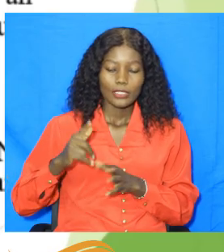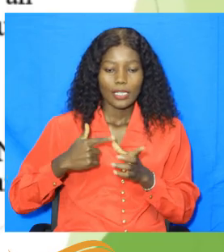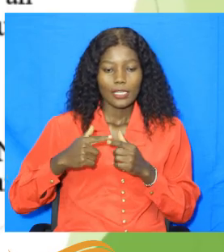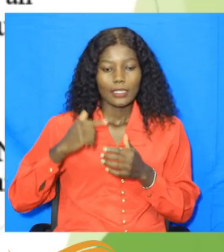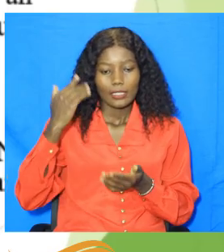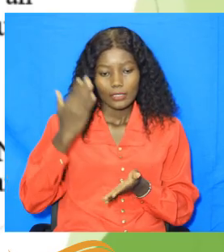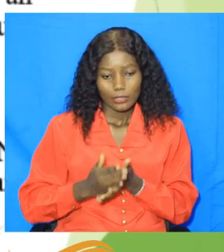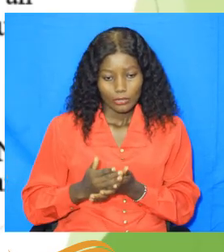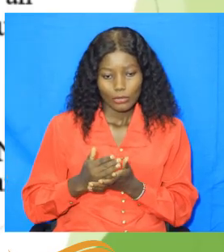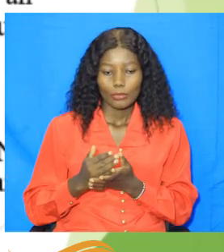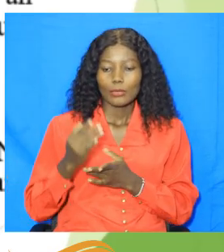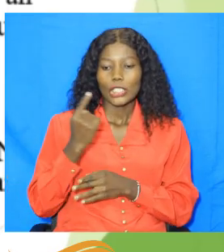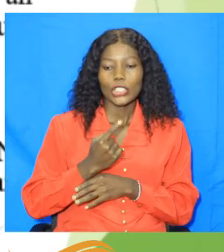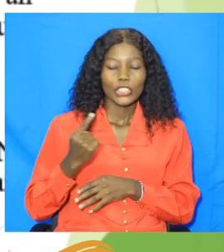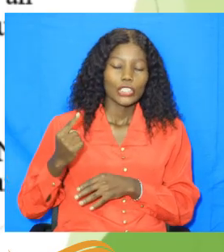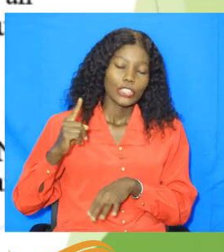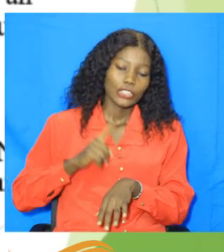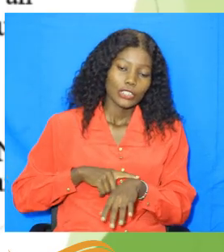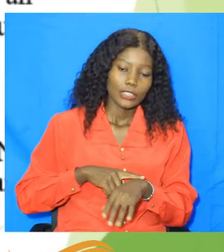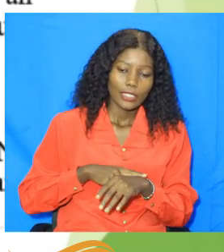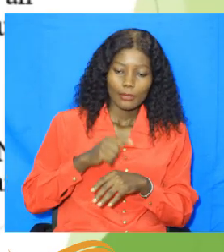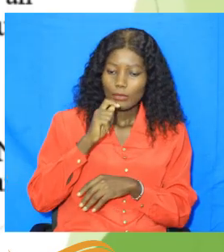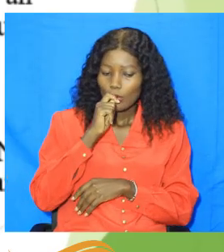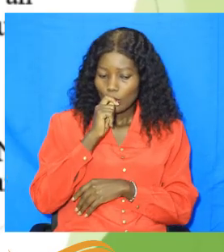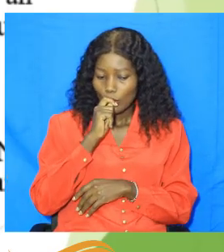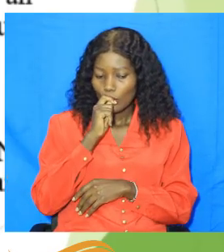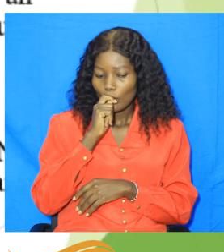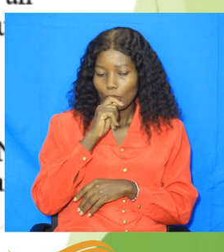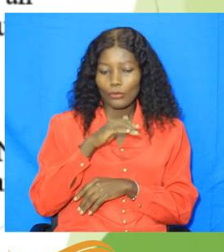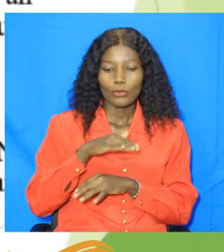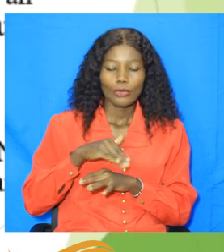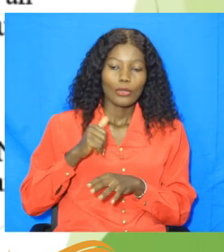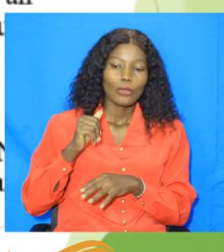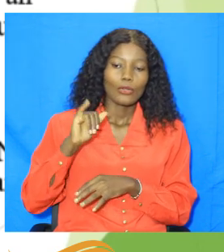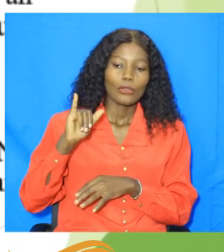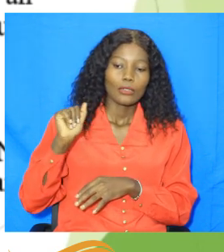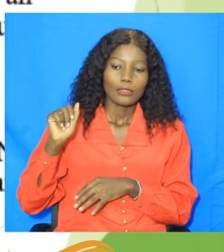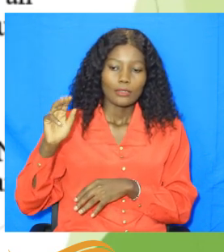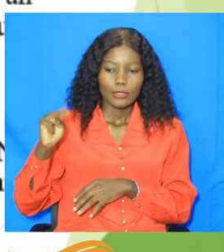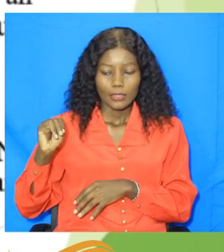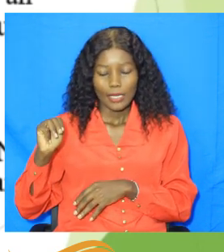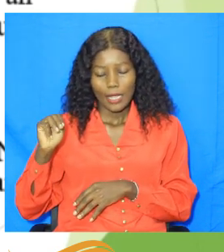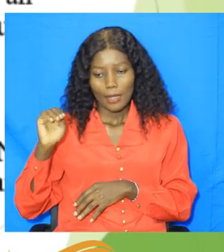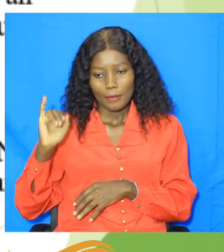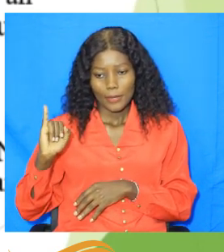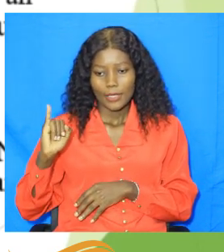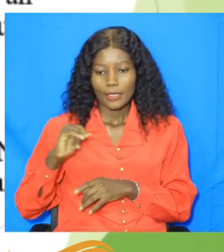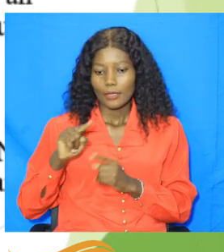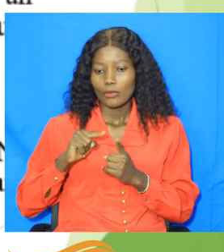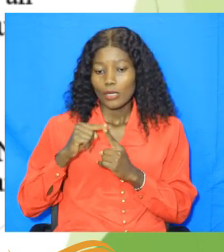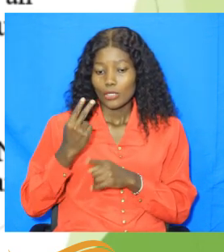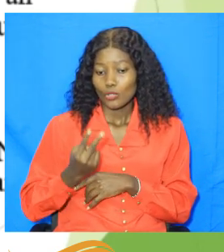stops each time the referee calls yami. The referee can call yami when two or